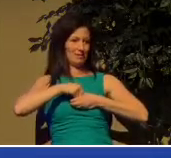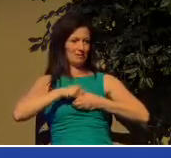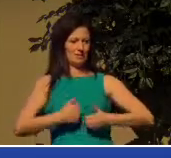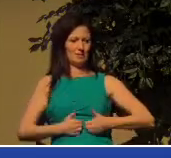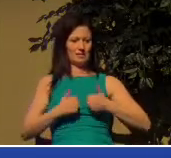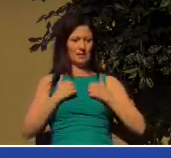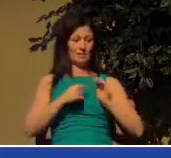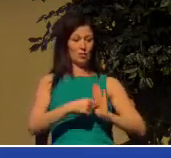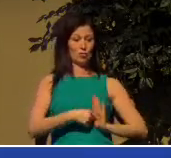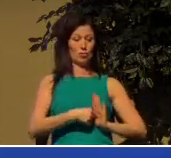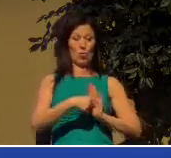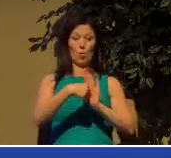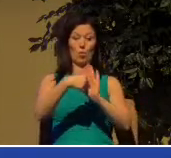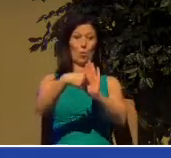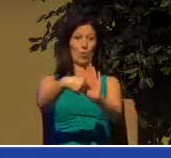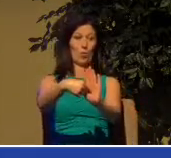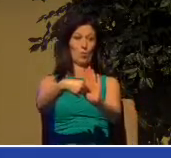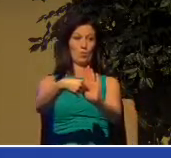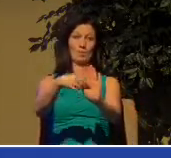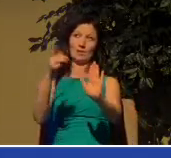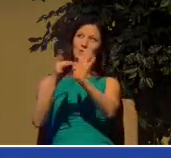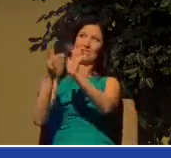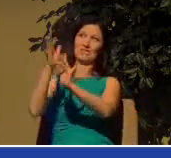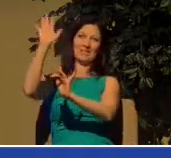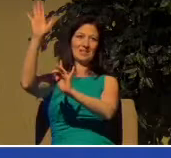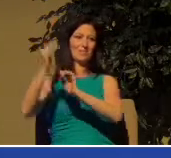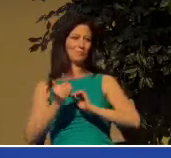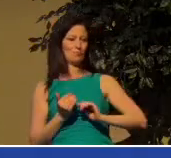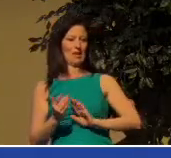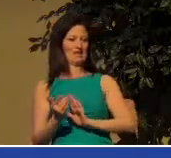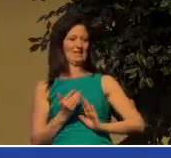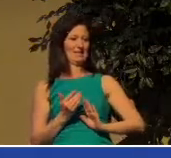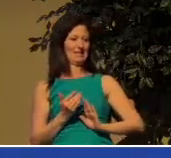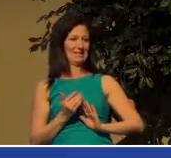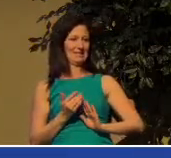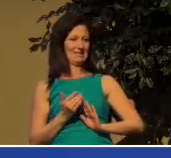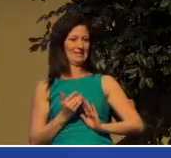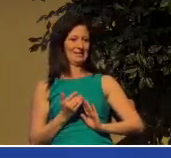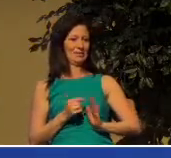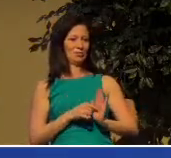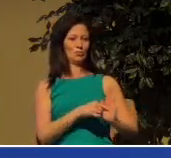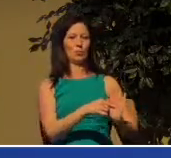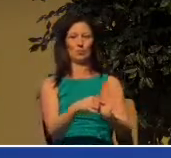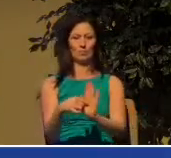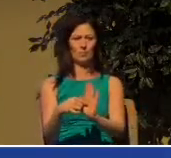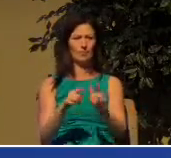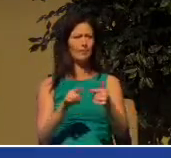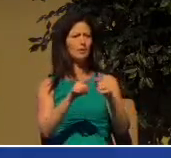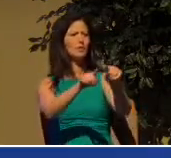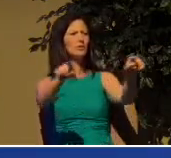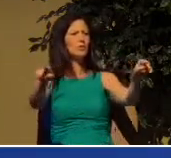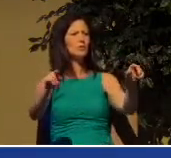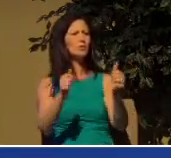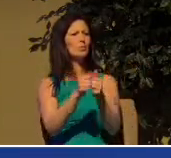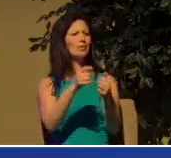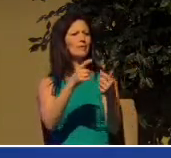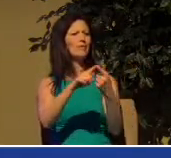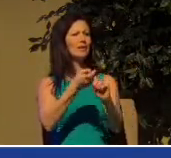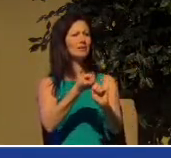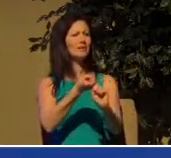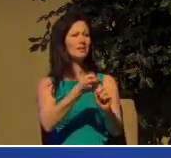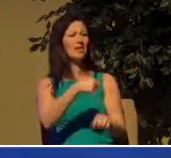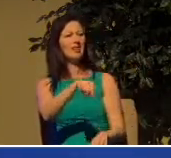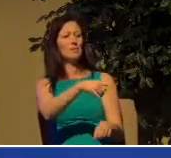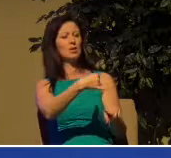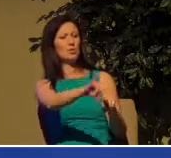the presence of Jesus, then we start having an influence on people around us. When you're with your friends and they're swearing all the time and